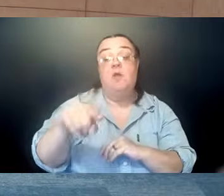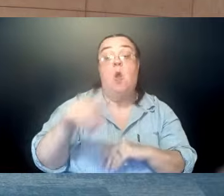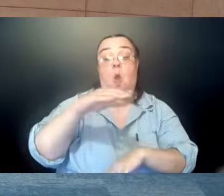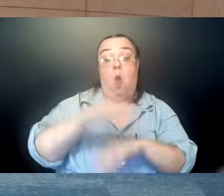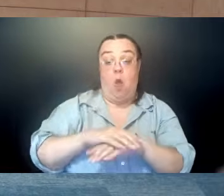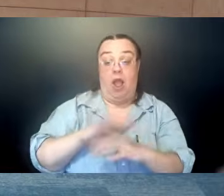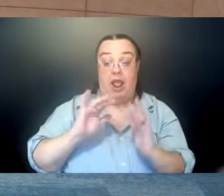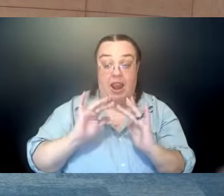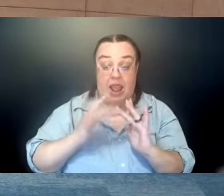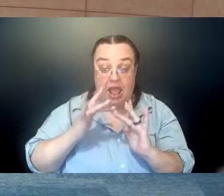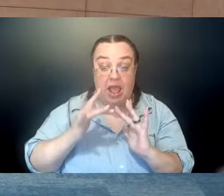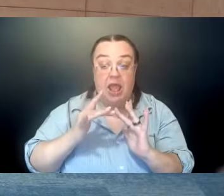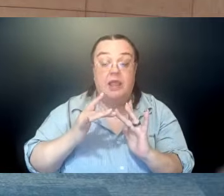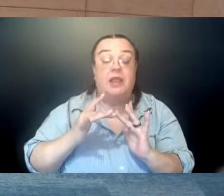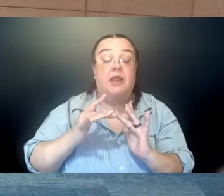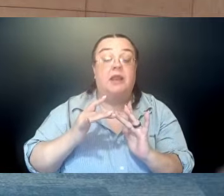online,